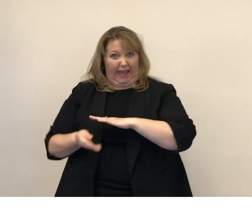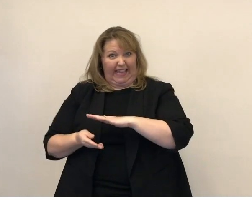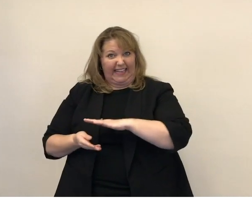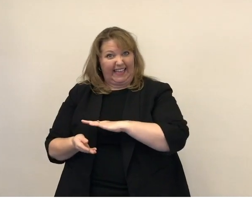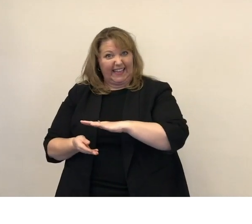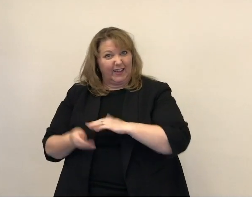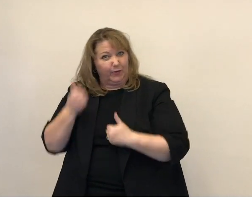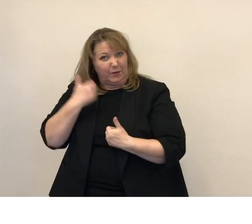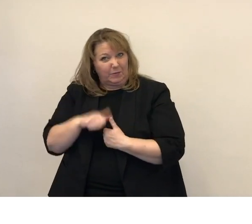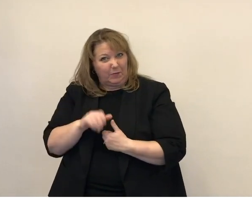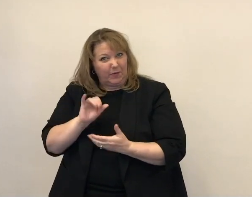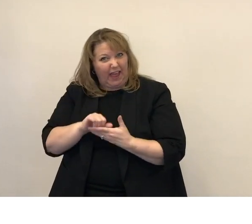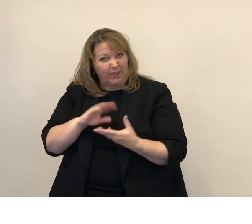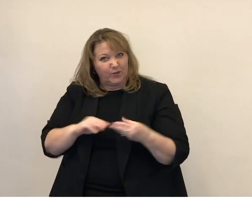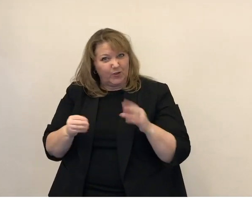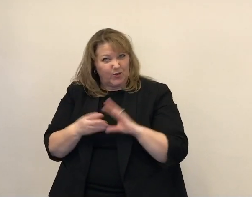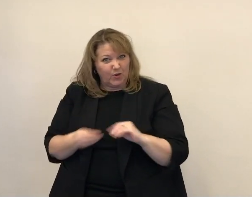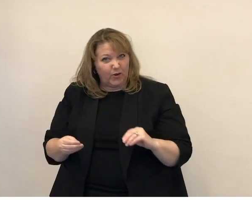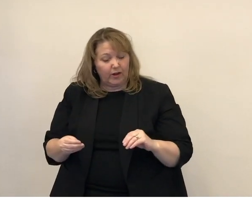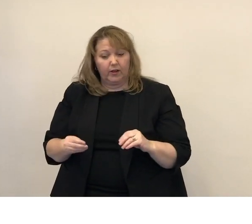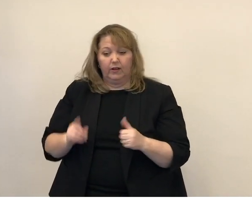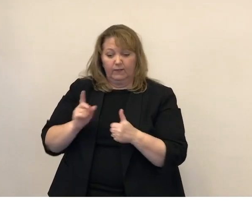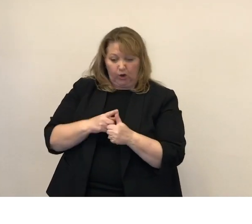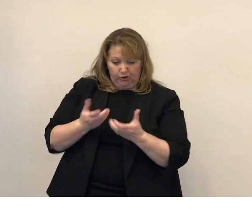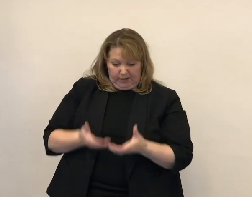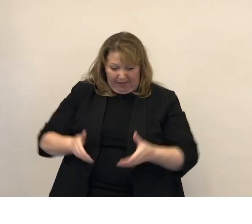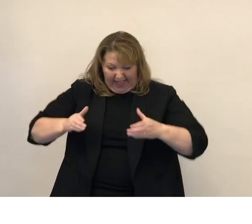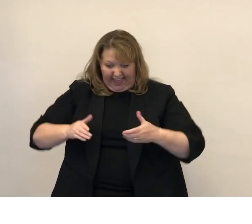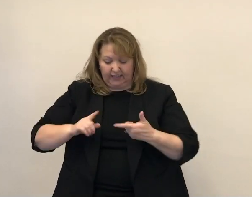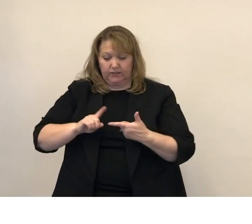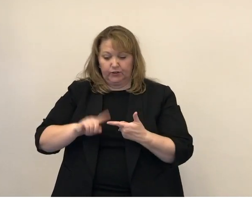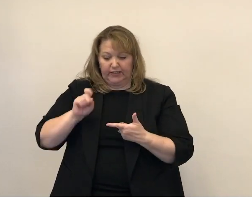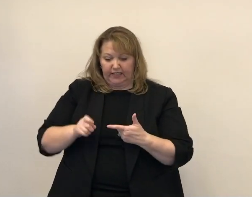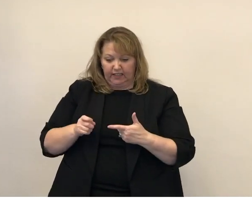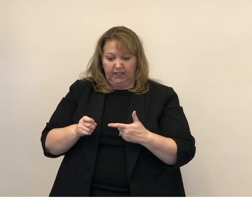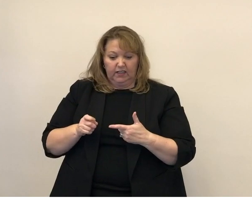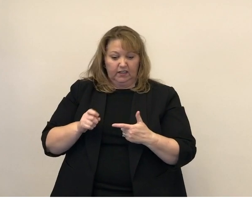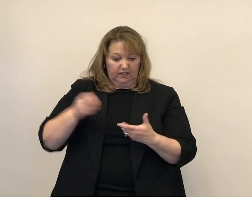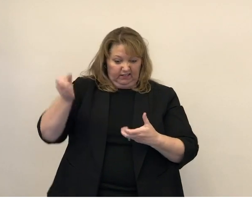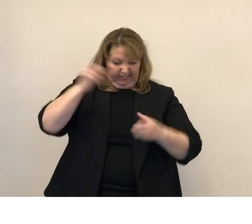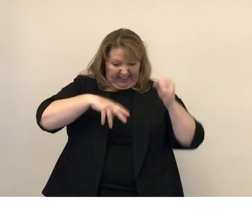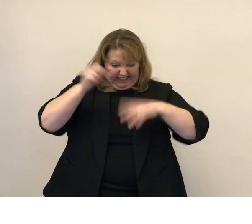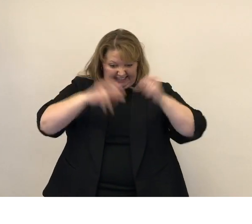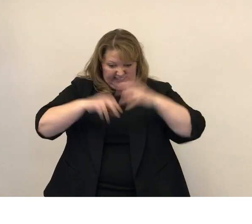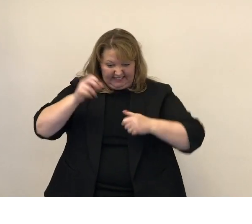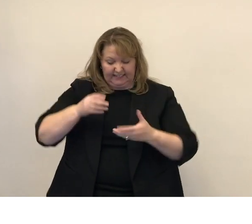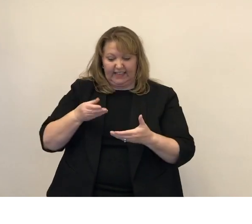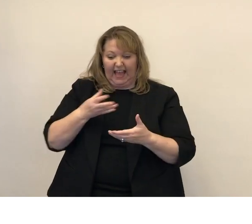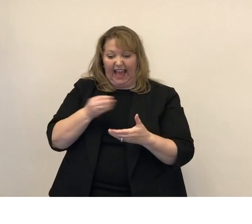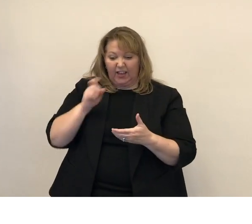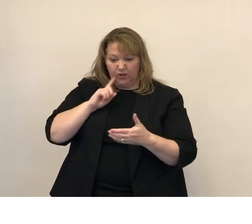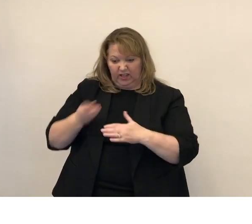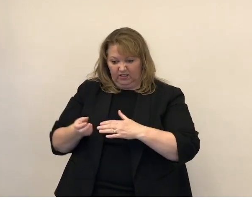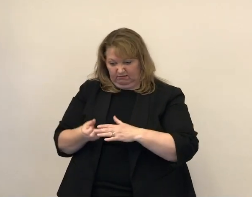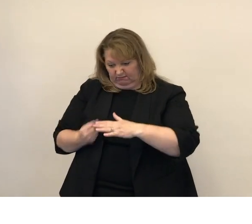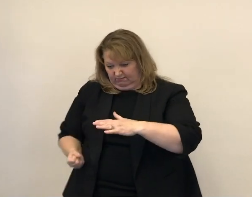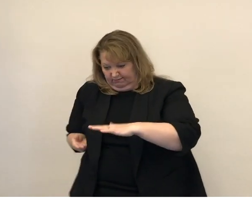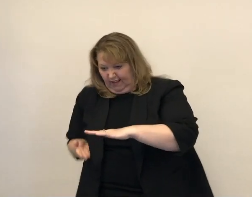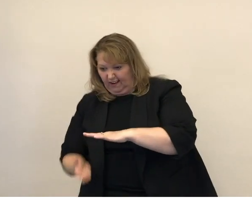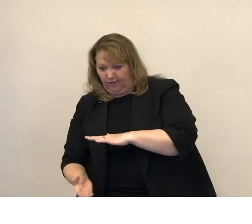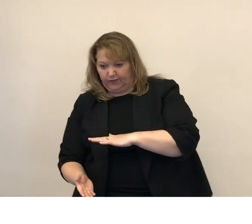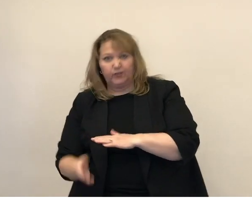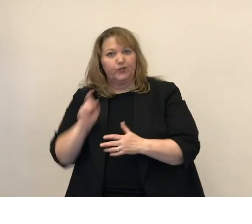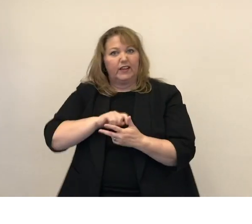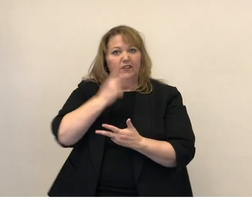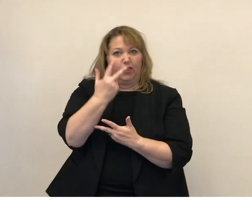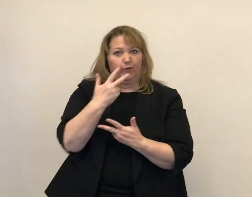actually a really good analogy. You need a pan, you need an oven, and you need eggs, and you need brownie mix. The federal government continues to